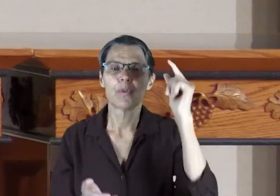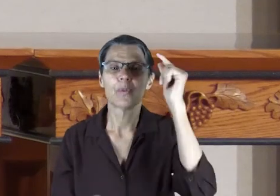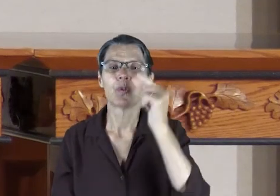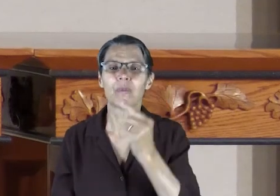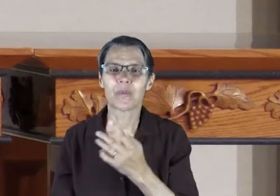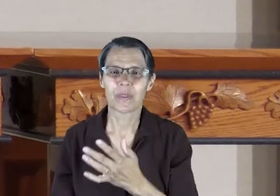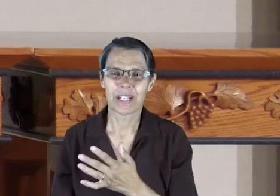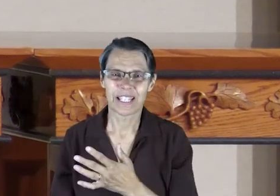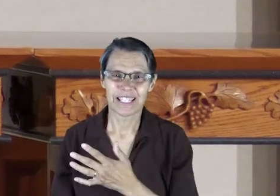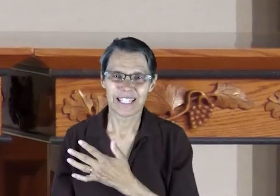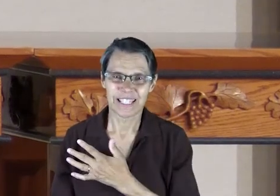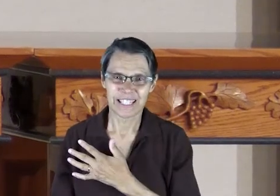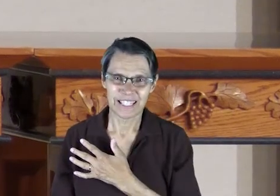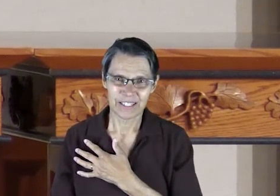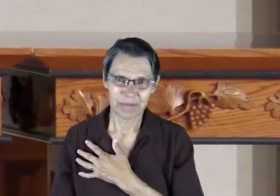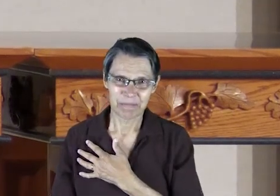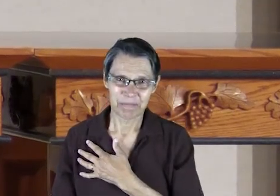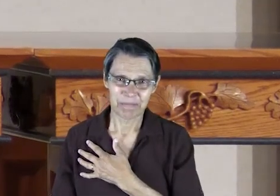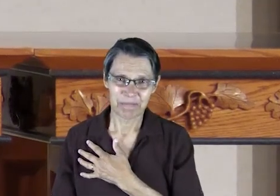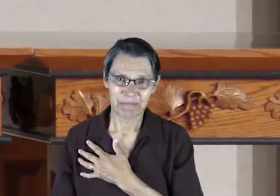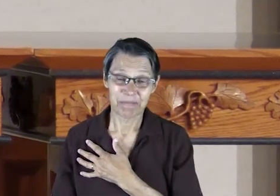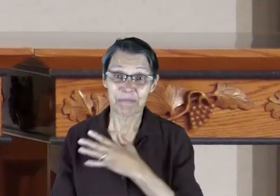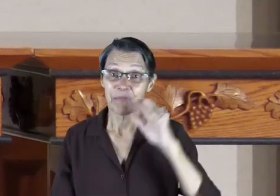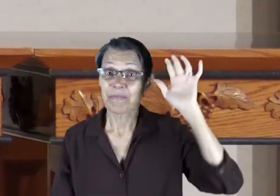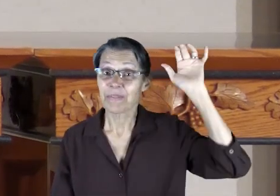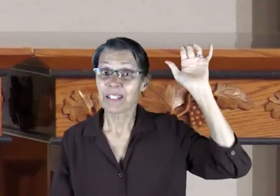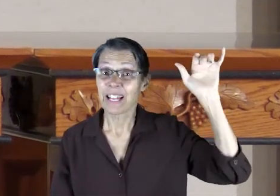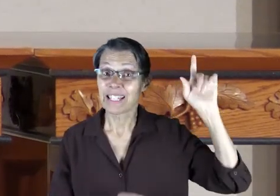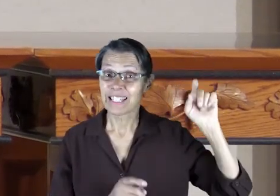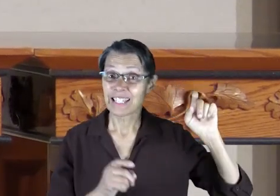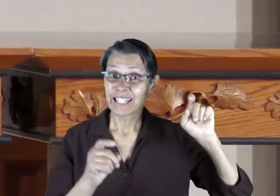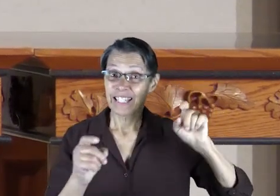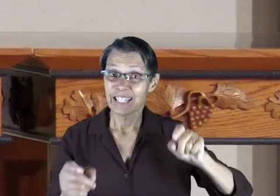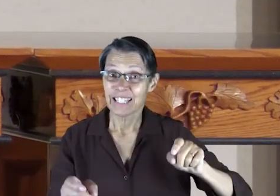and to give you the grace that is the gift